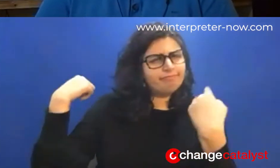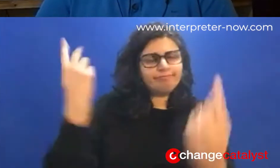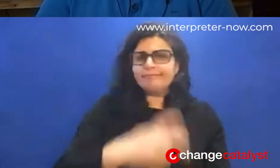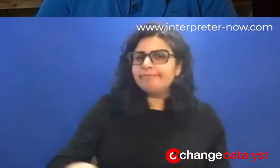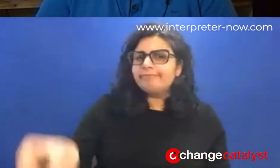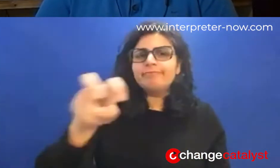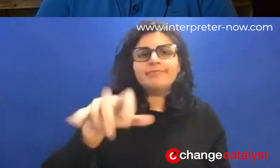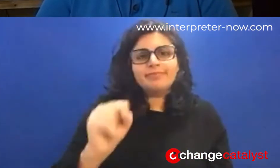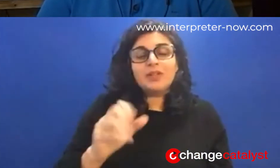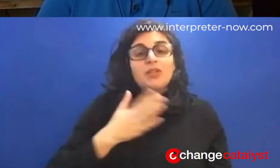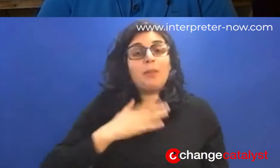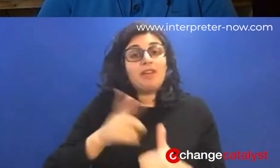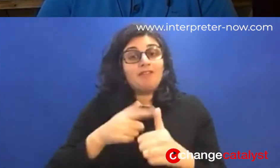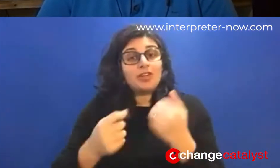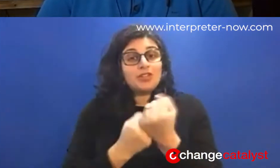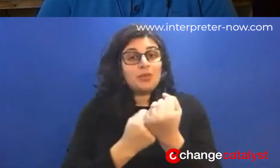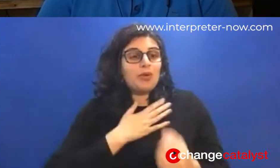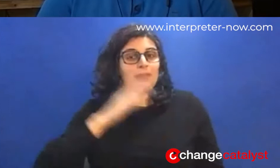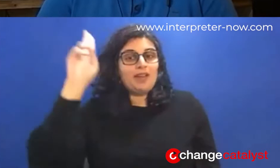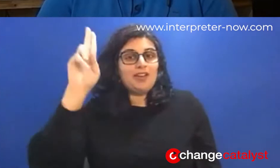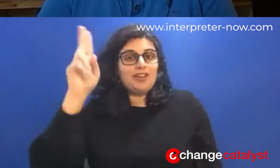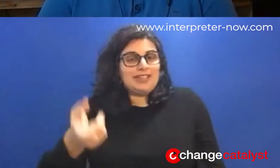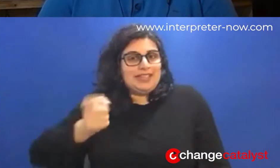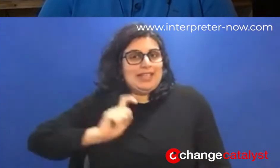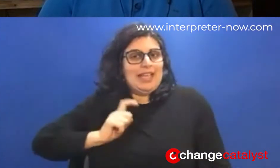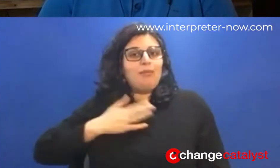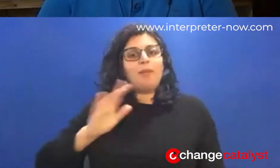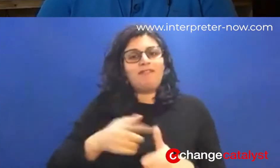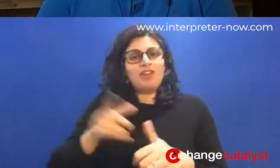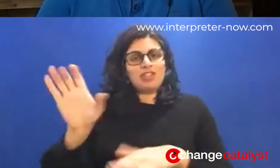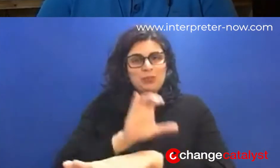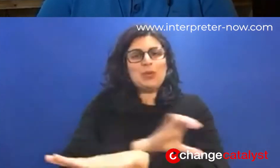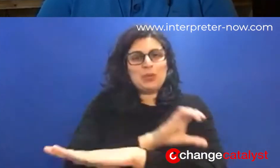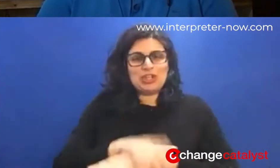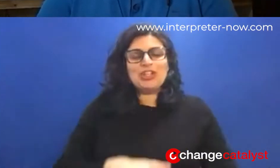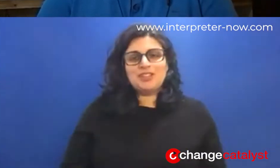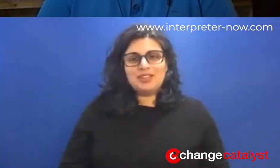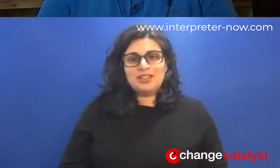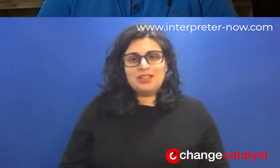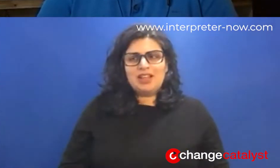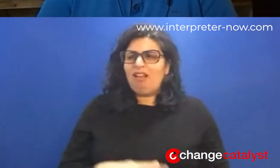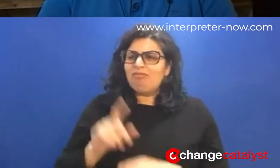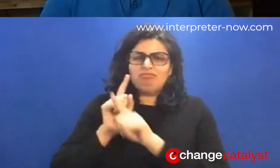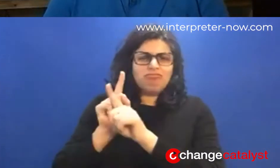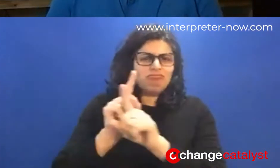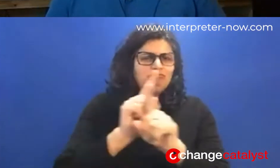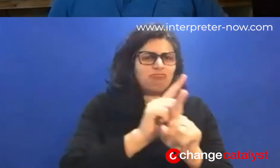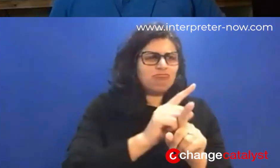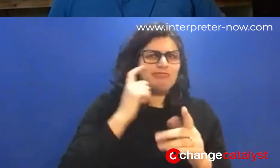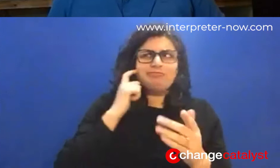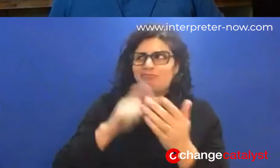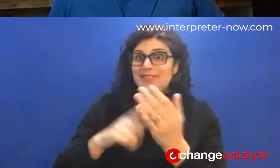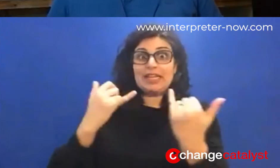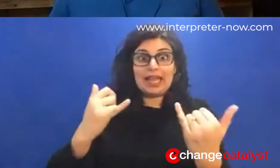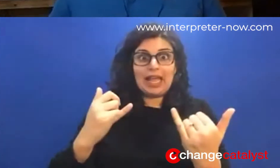first support was my uncle, who gave me my first computer. Right. And there were mentors around that I recognize now,